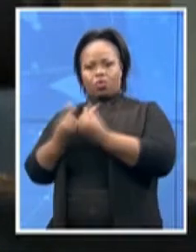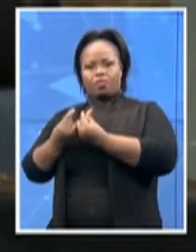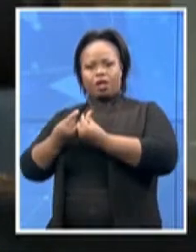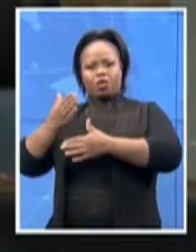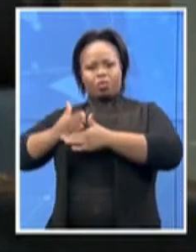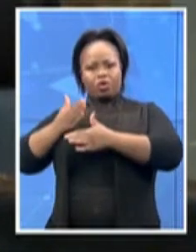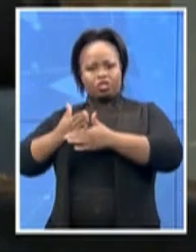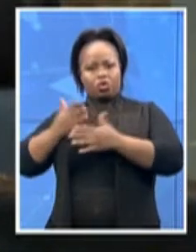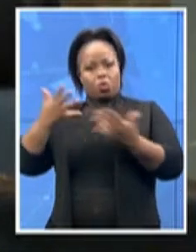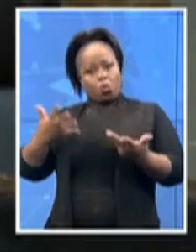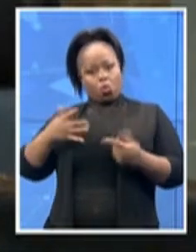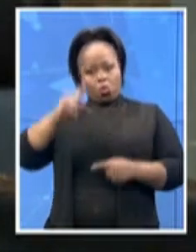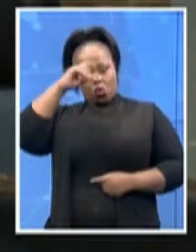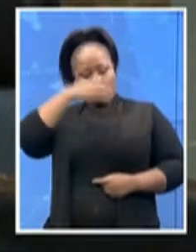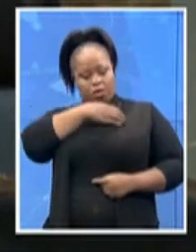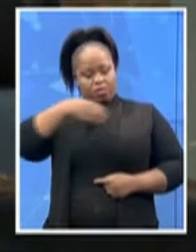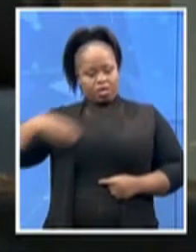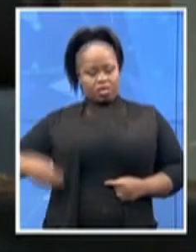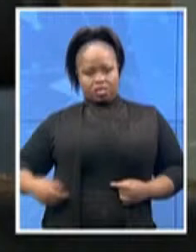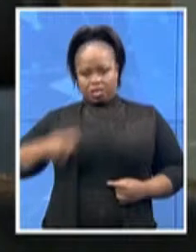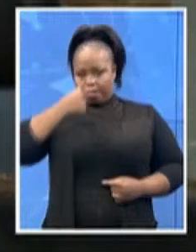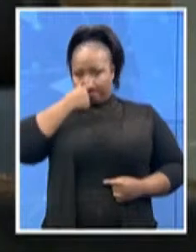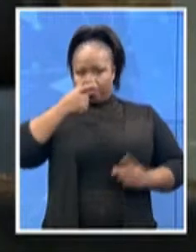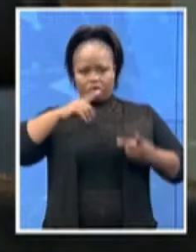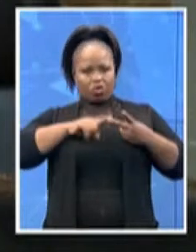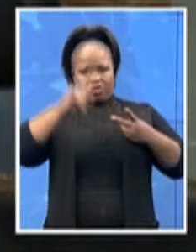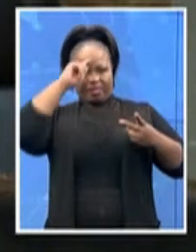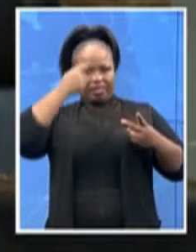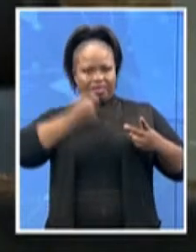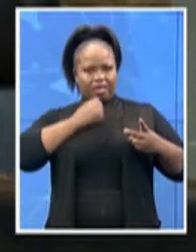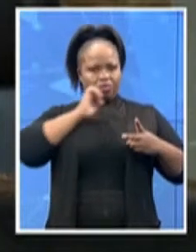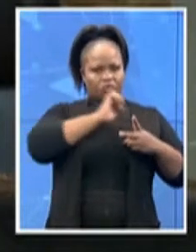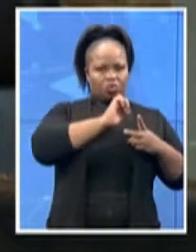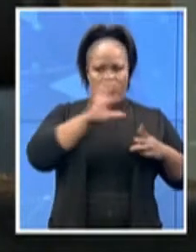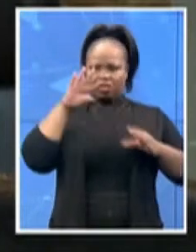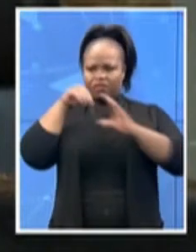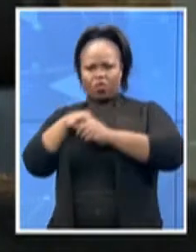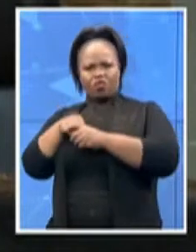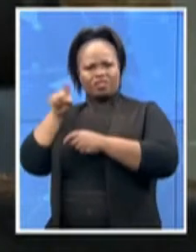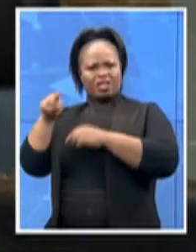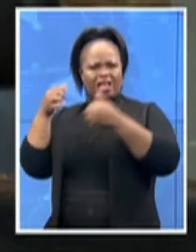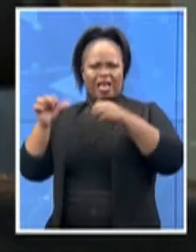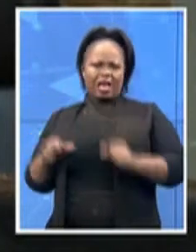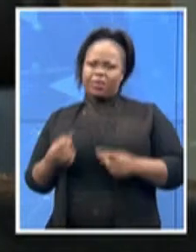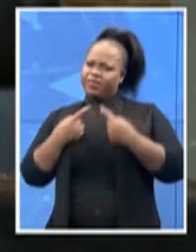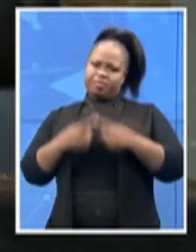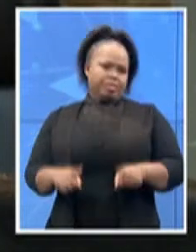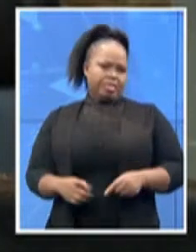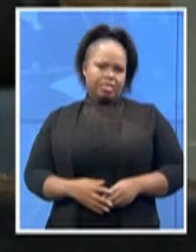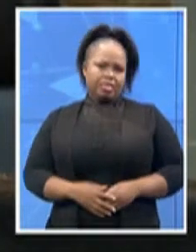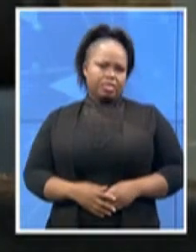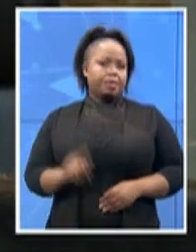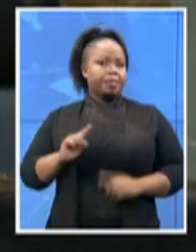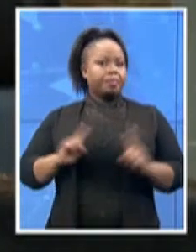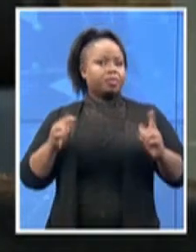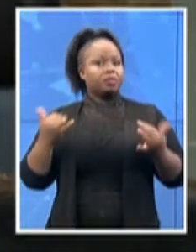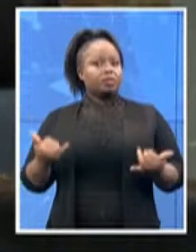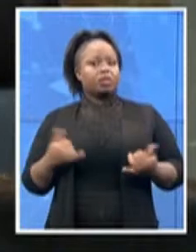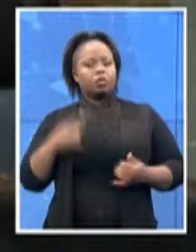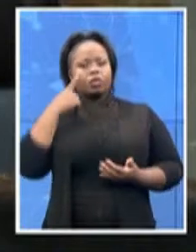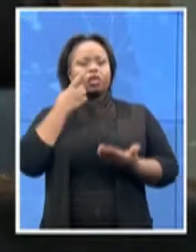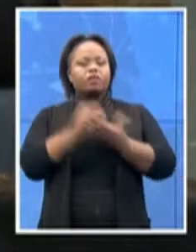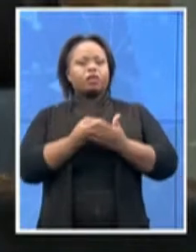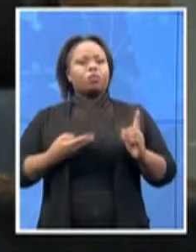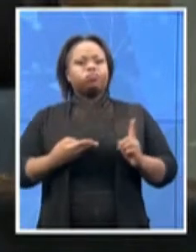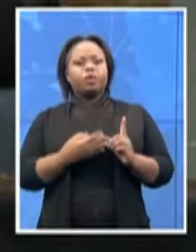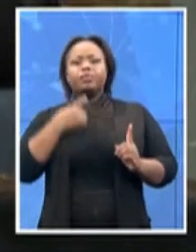do with the operation of that account. Instead, the evidence on record is to the effect that the President